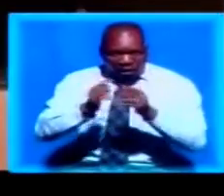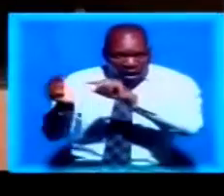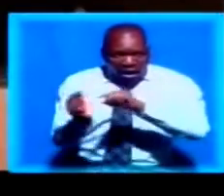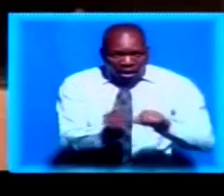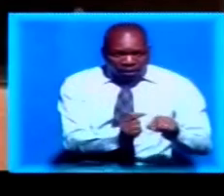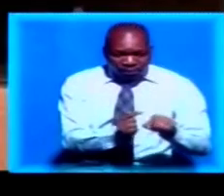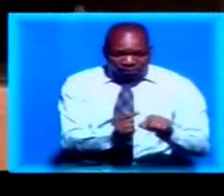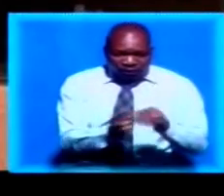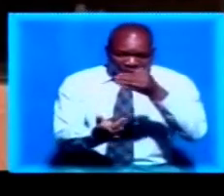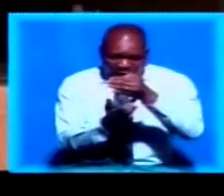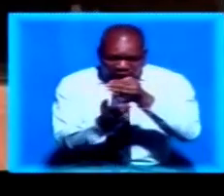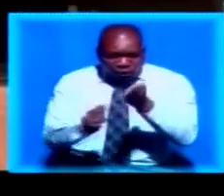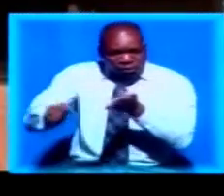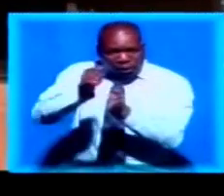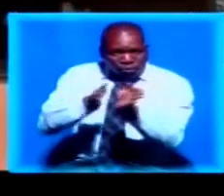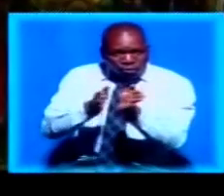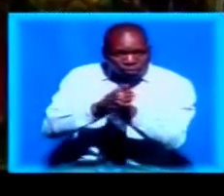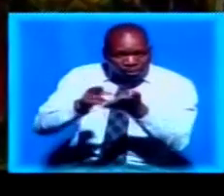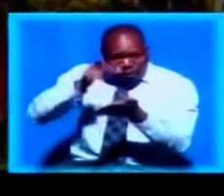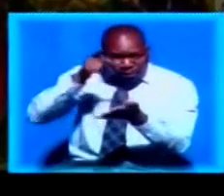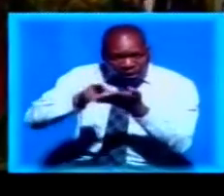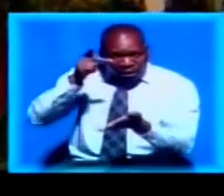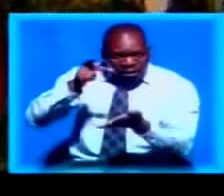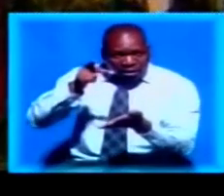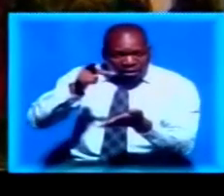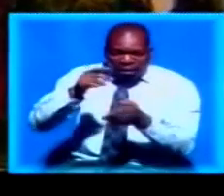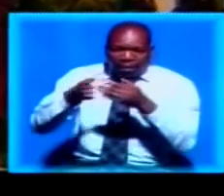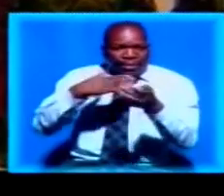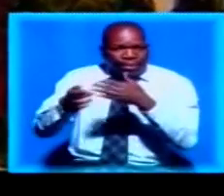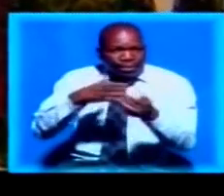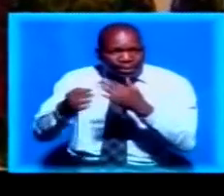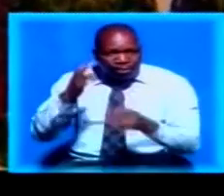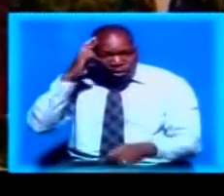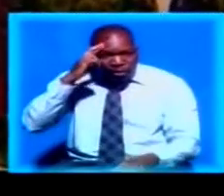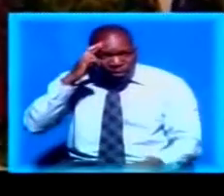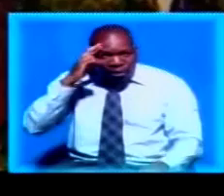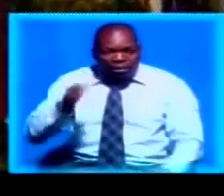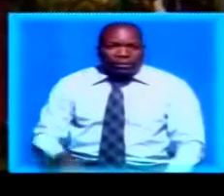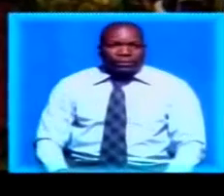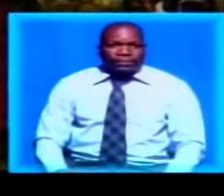opened Rufunsa Technical Secondary School. And the reason is simple.